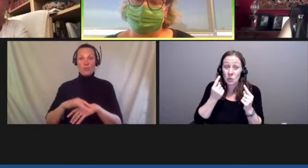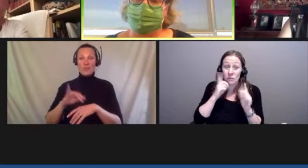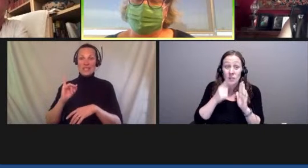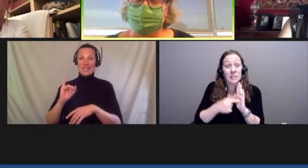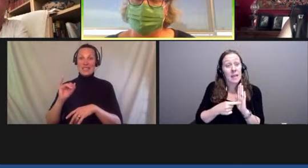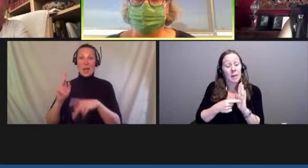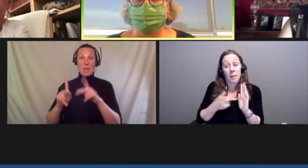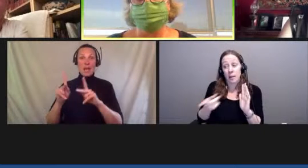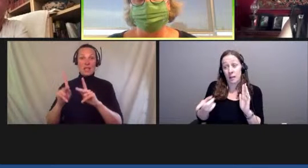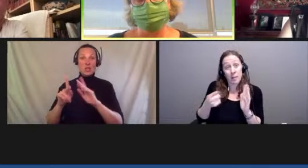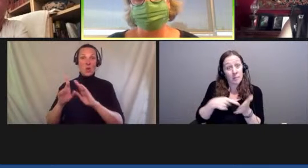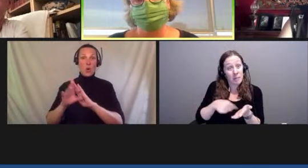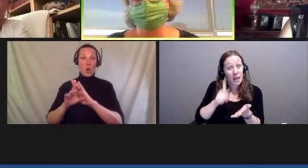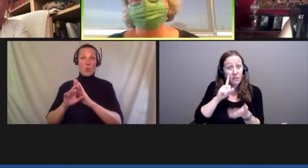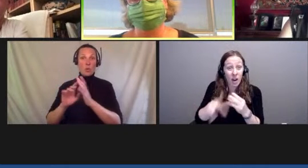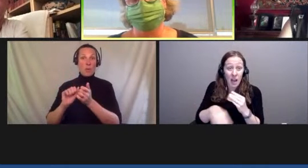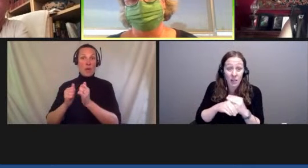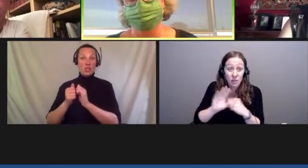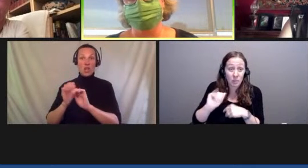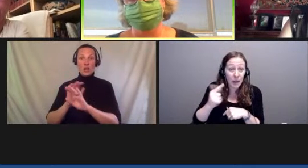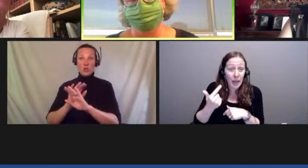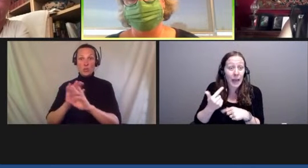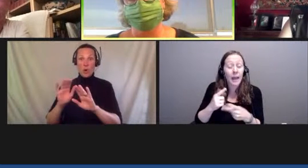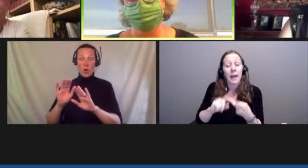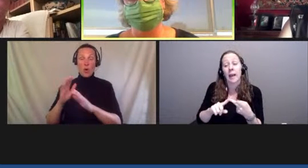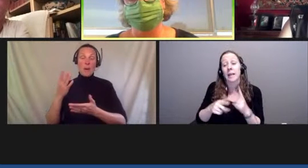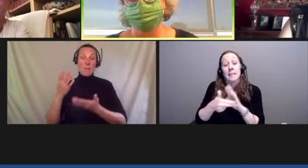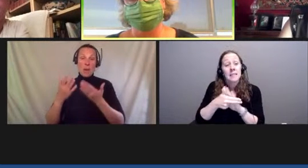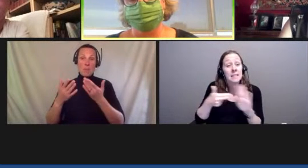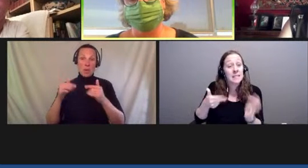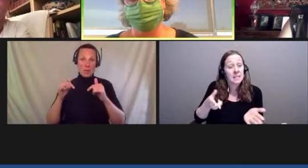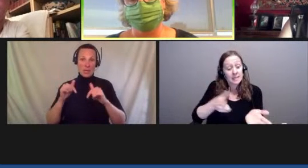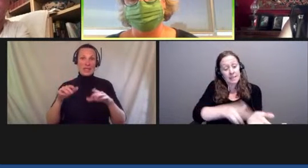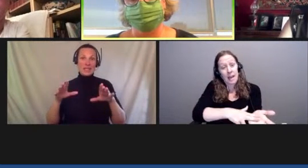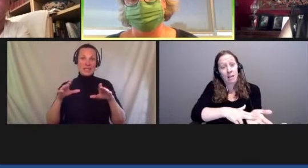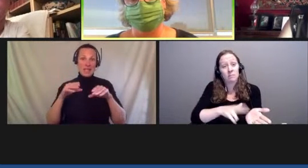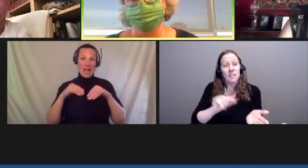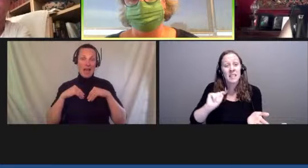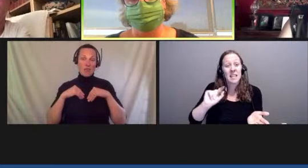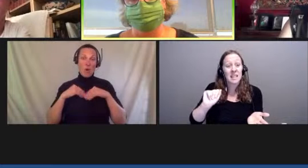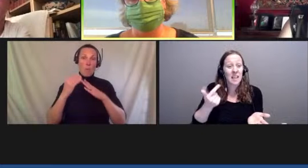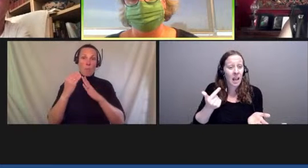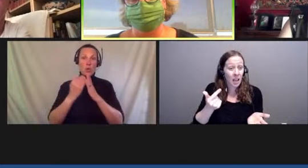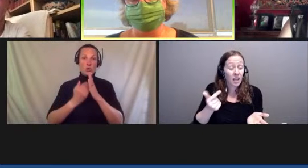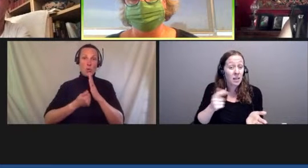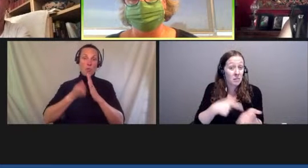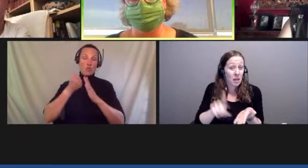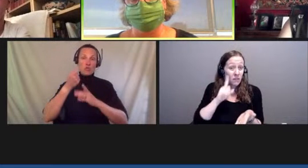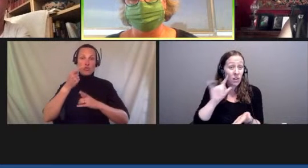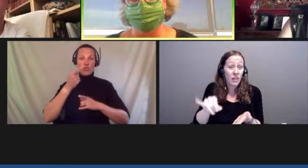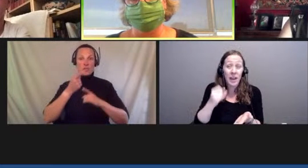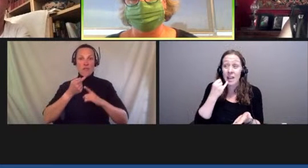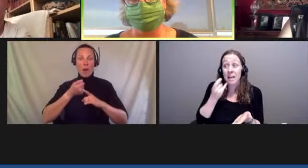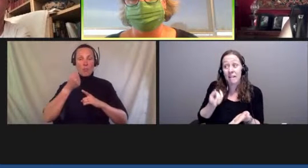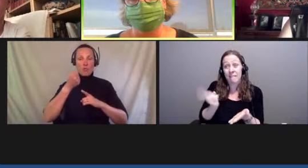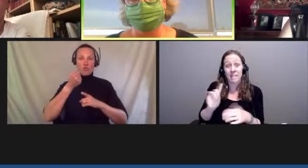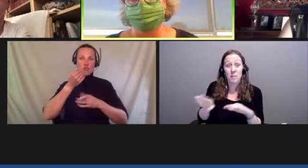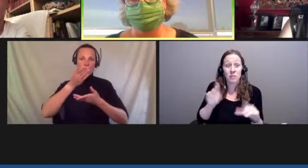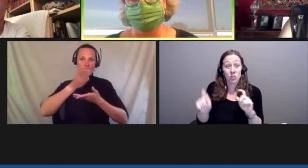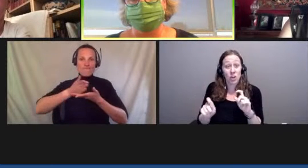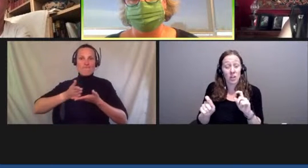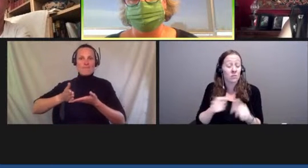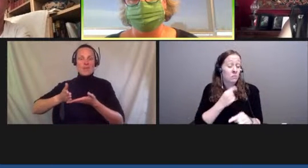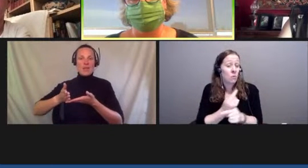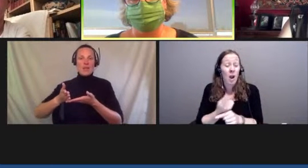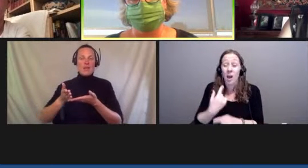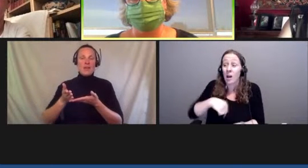for bags and tags and everything. Yeah, that's correct. Yeah, we're at that point, right?